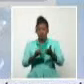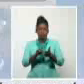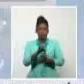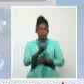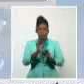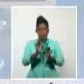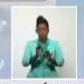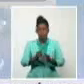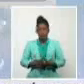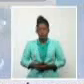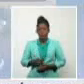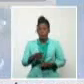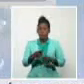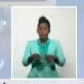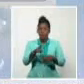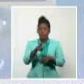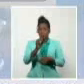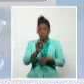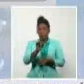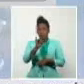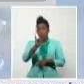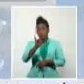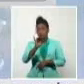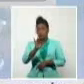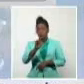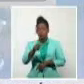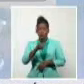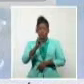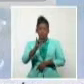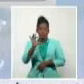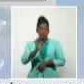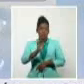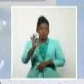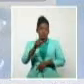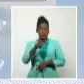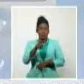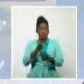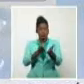This represents a lethality rate of 4.2%.